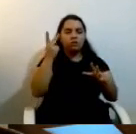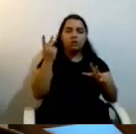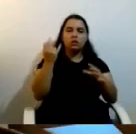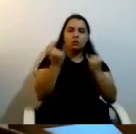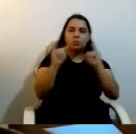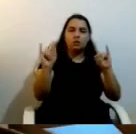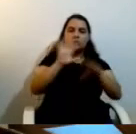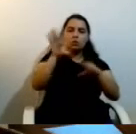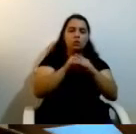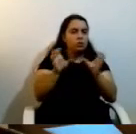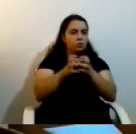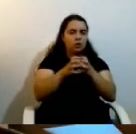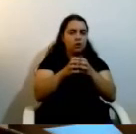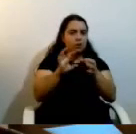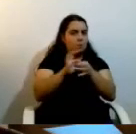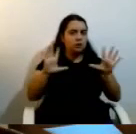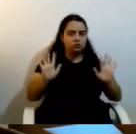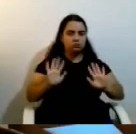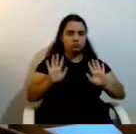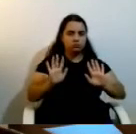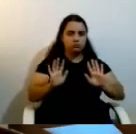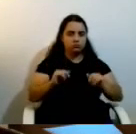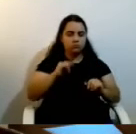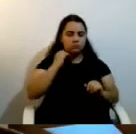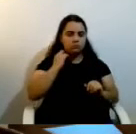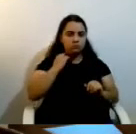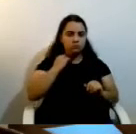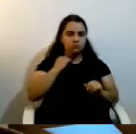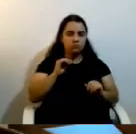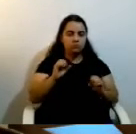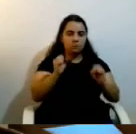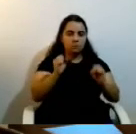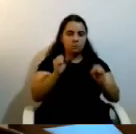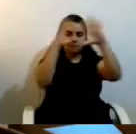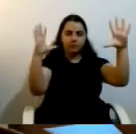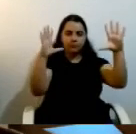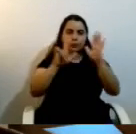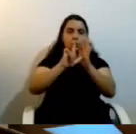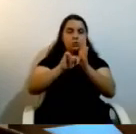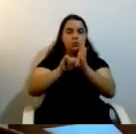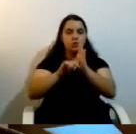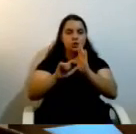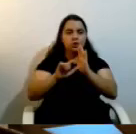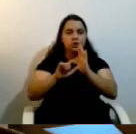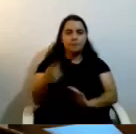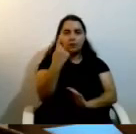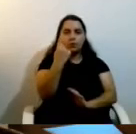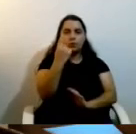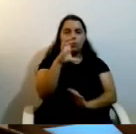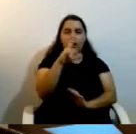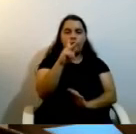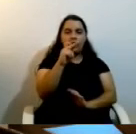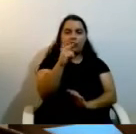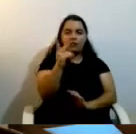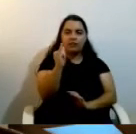In summary, the CAVI pilot project do not meet